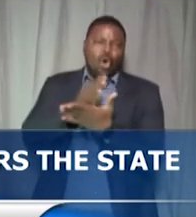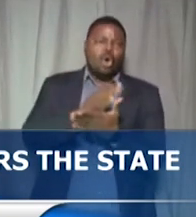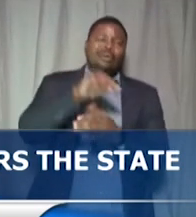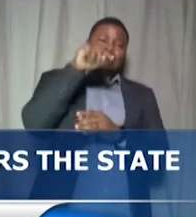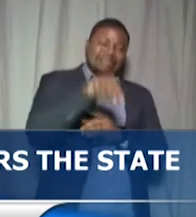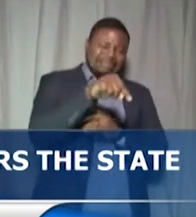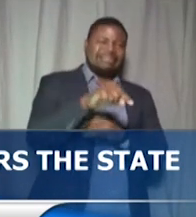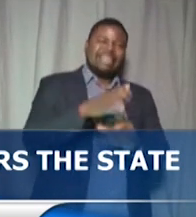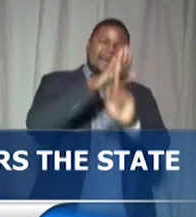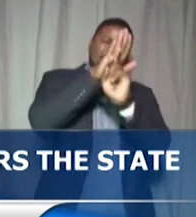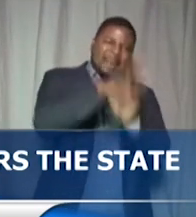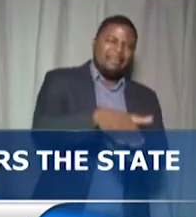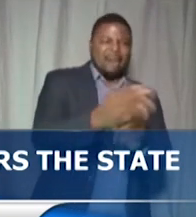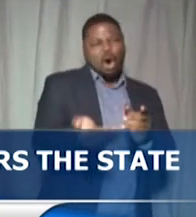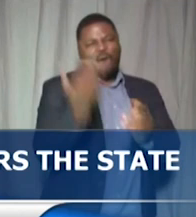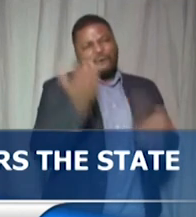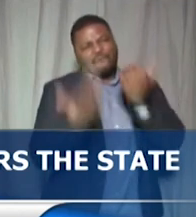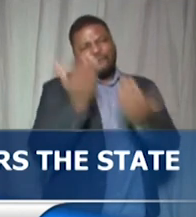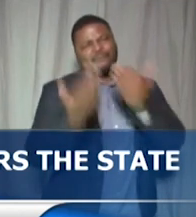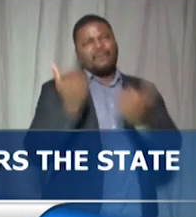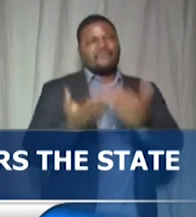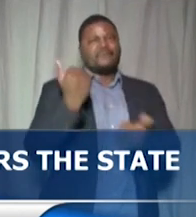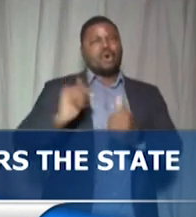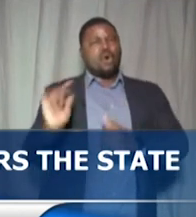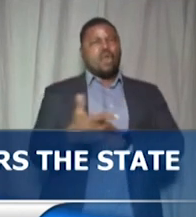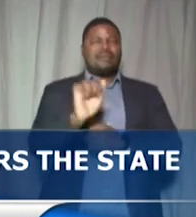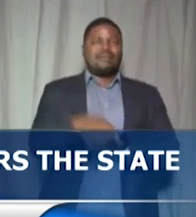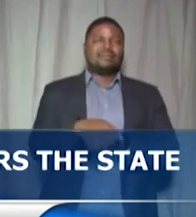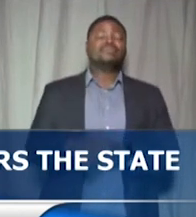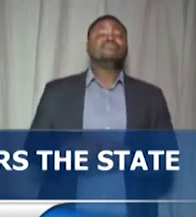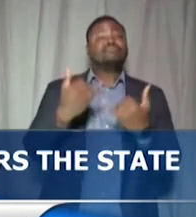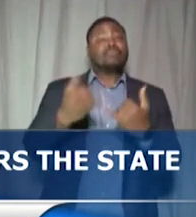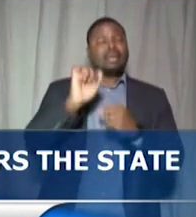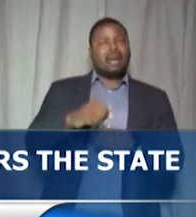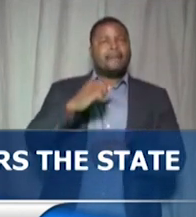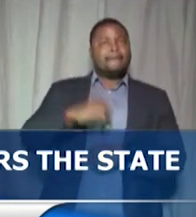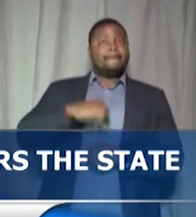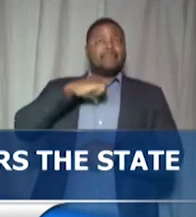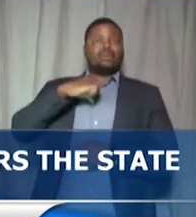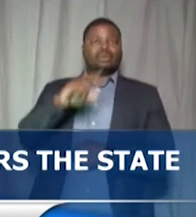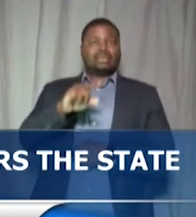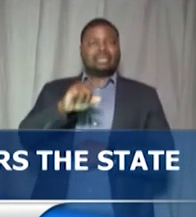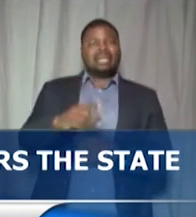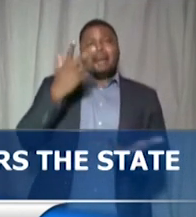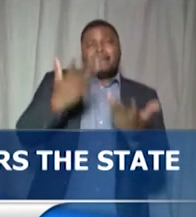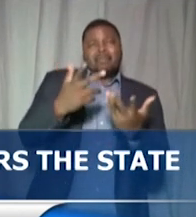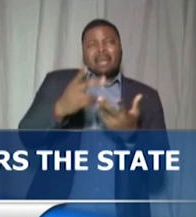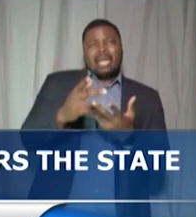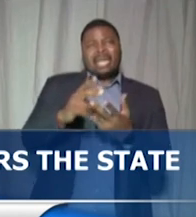I'm proud that almost 840 Zamazamas have been arrested and